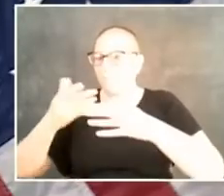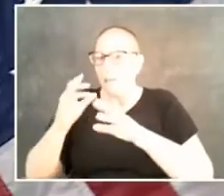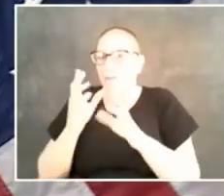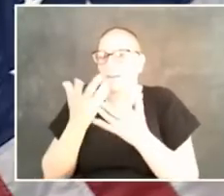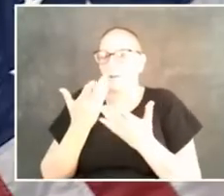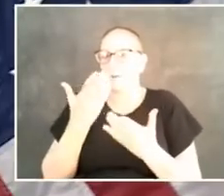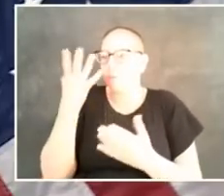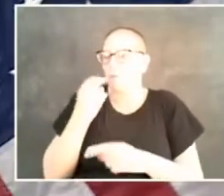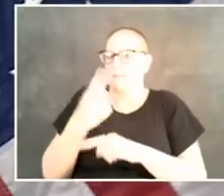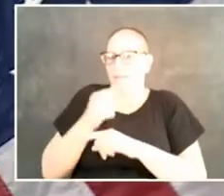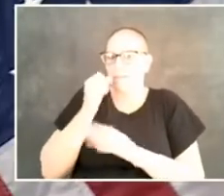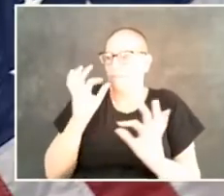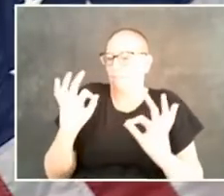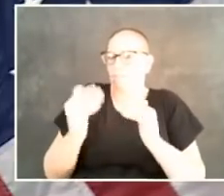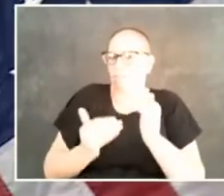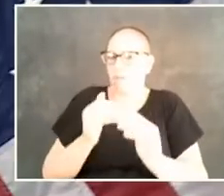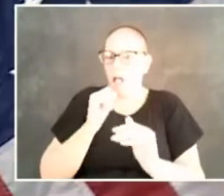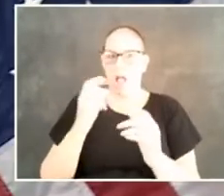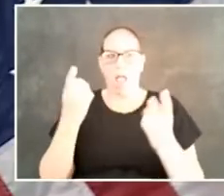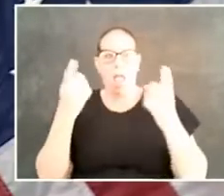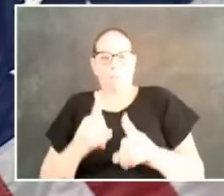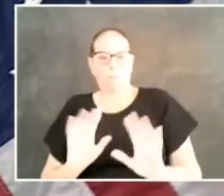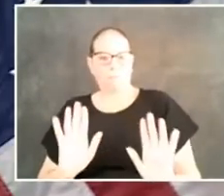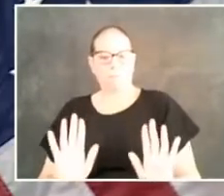Next is Sydney from Gothamist.